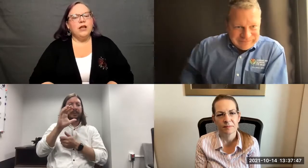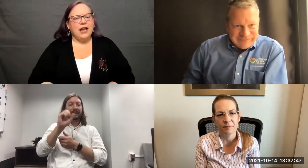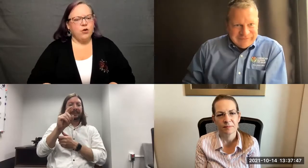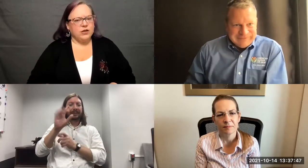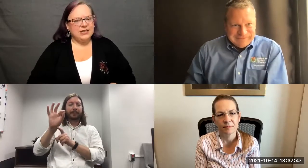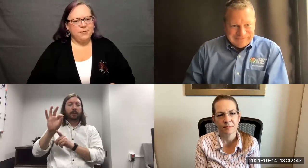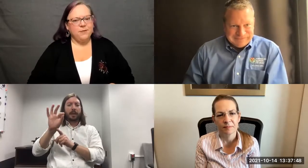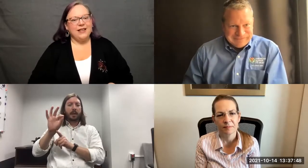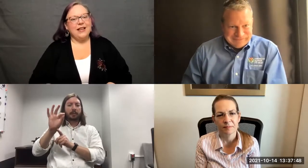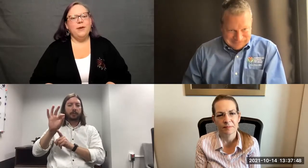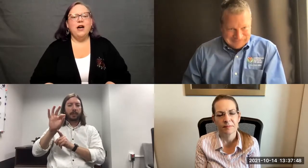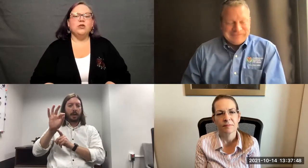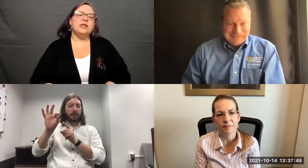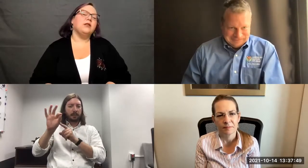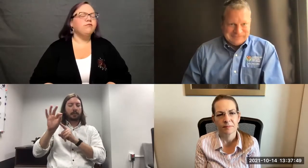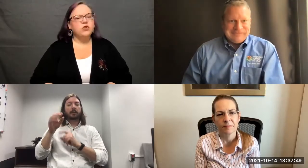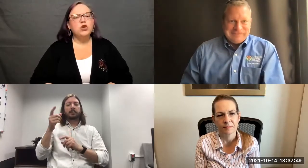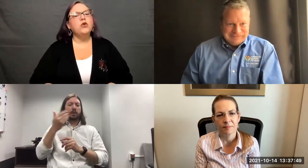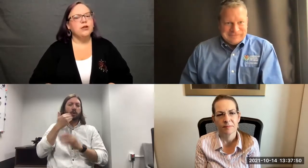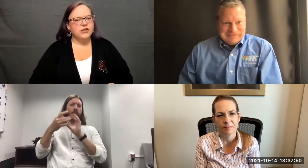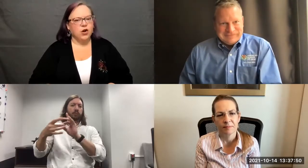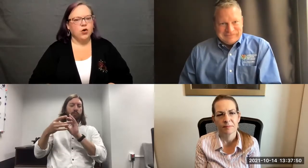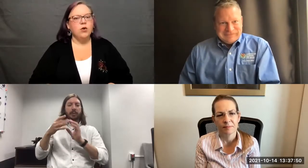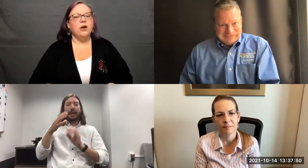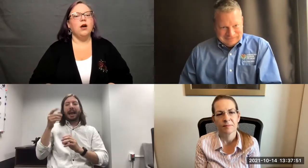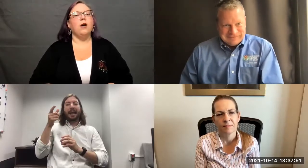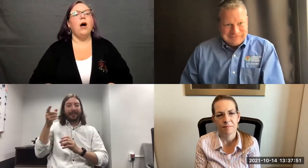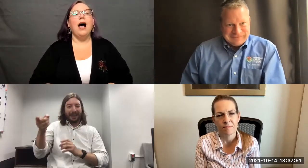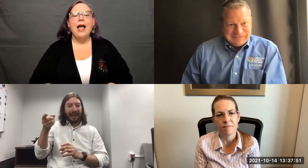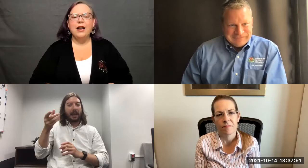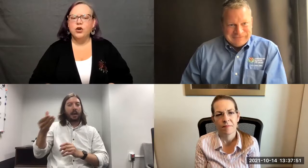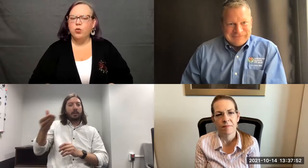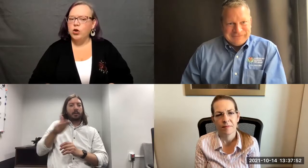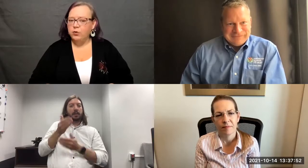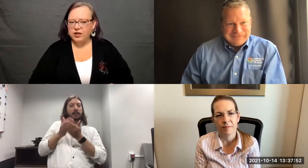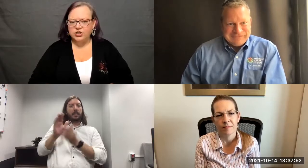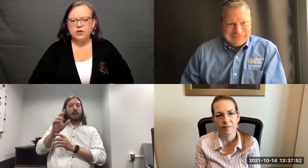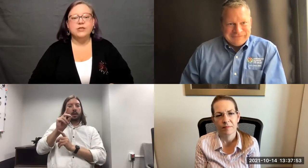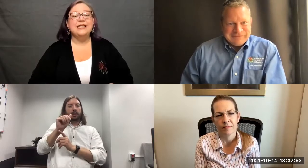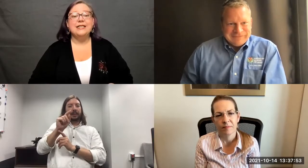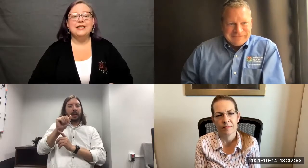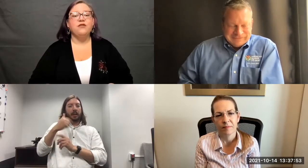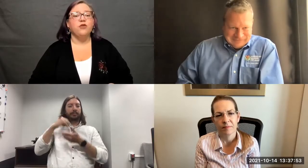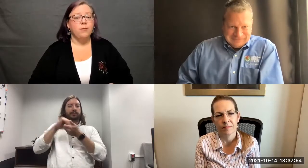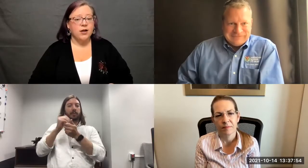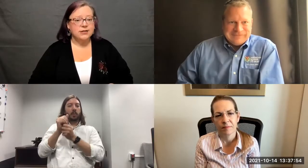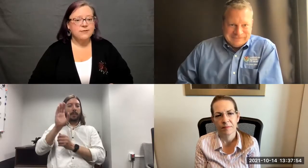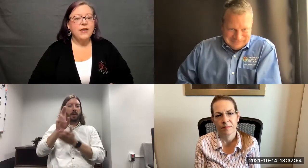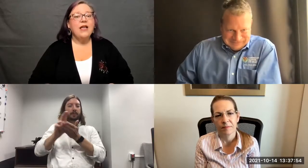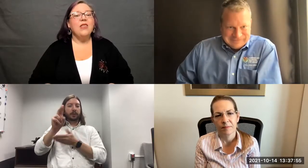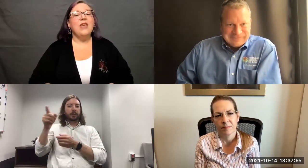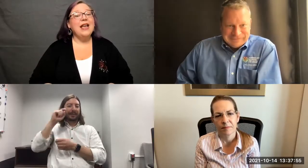I would like everyone to keep in mind that about 2 years ago, I had a good working relationship with CEASD